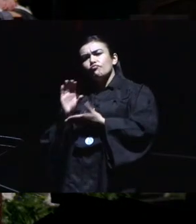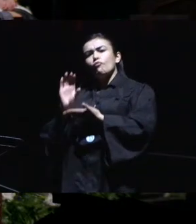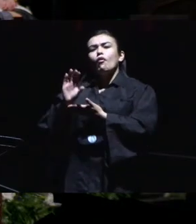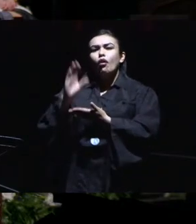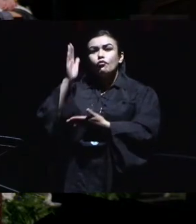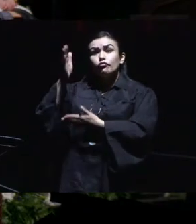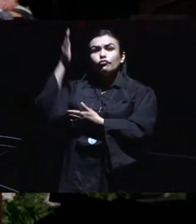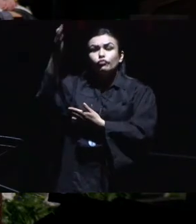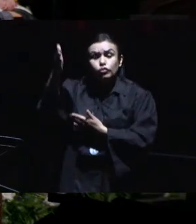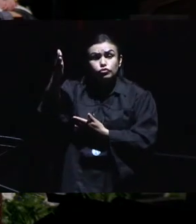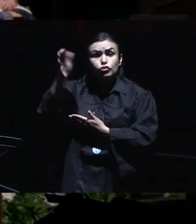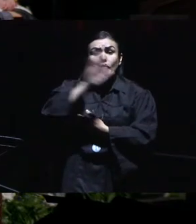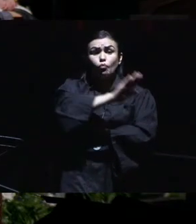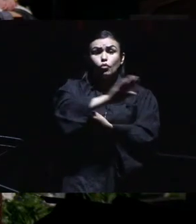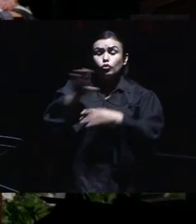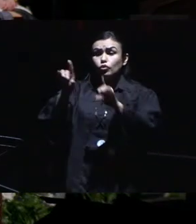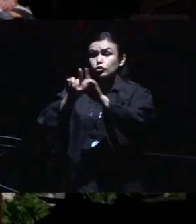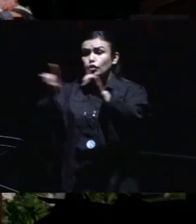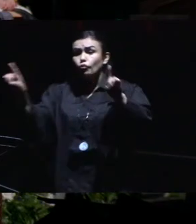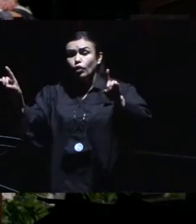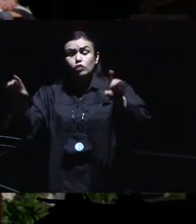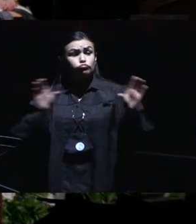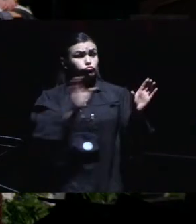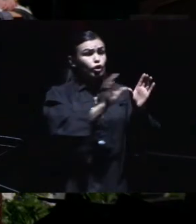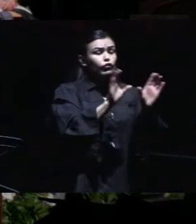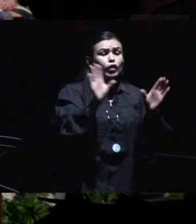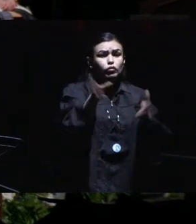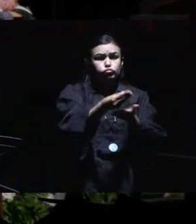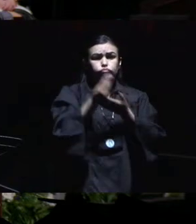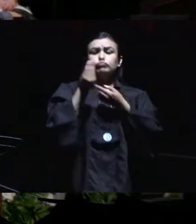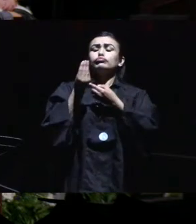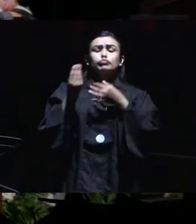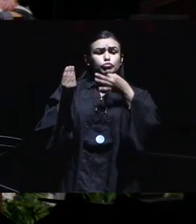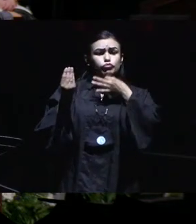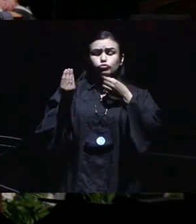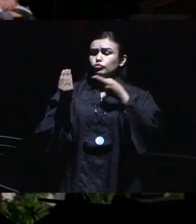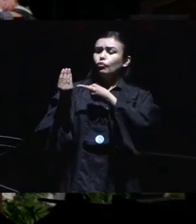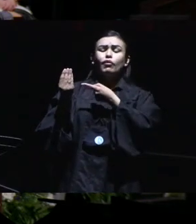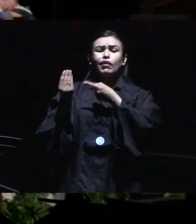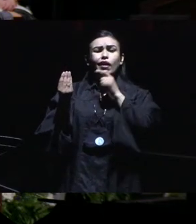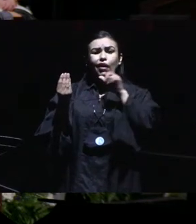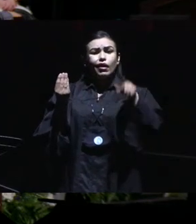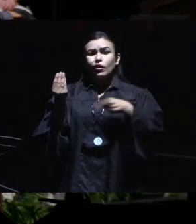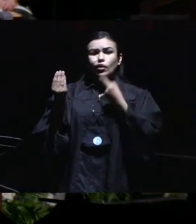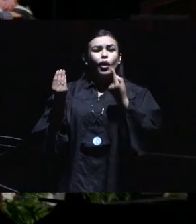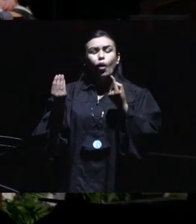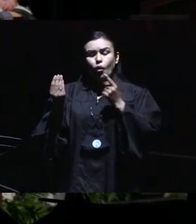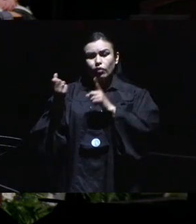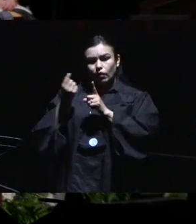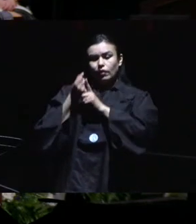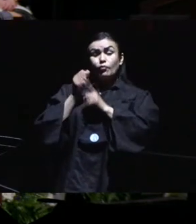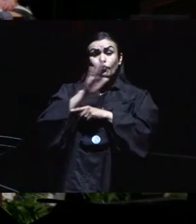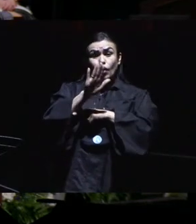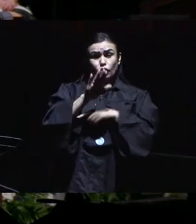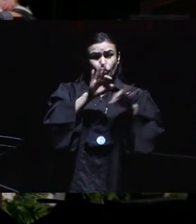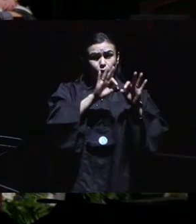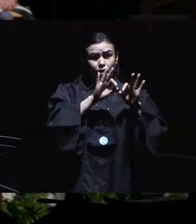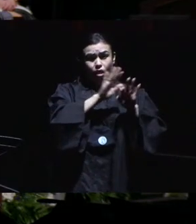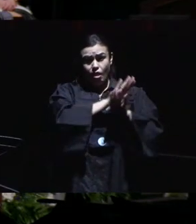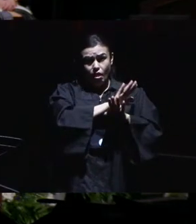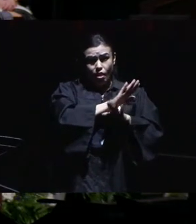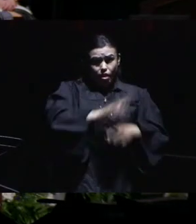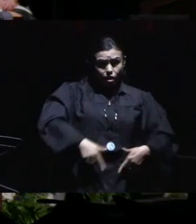The degree and certificates you're going to be receiving here in a moment are not going to only impact your life, but those around